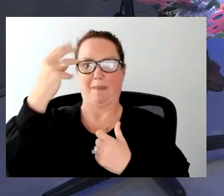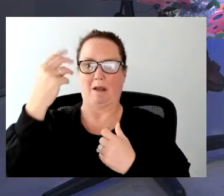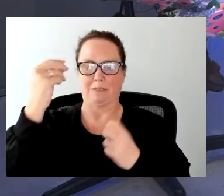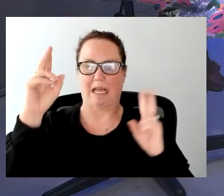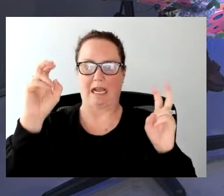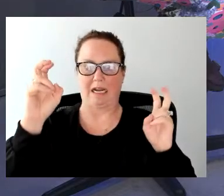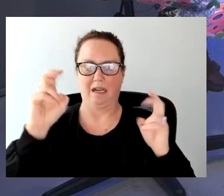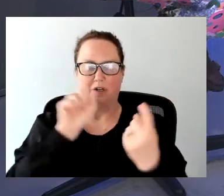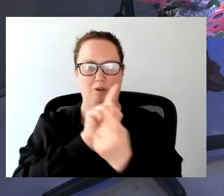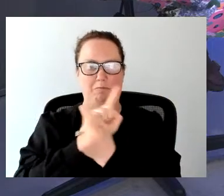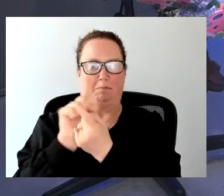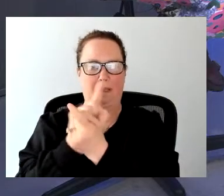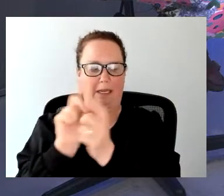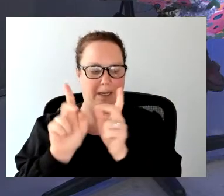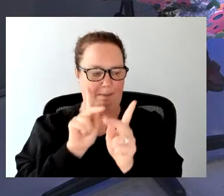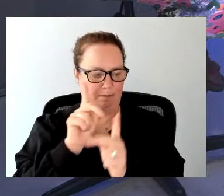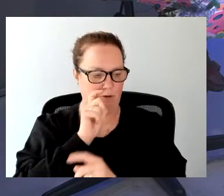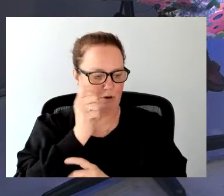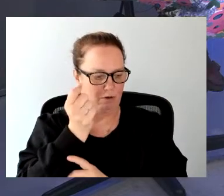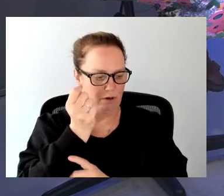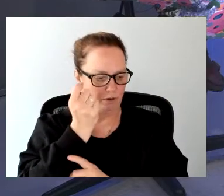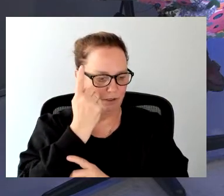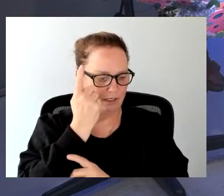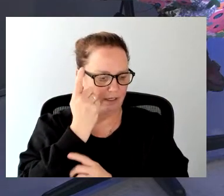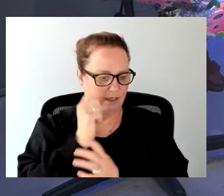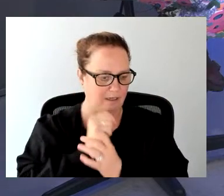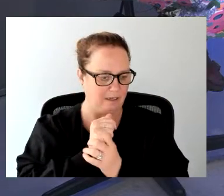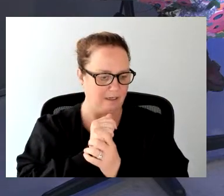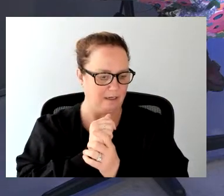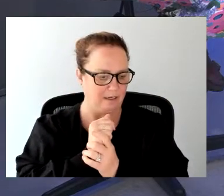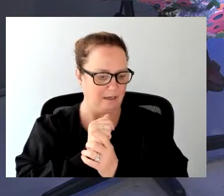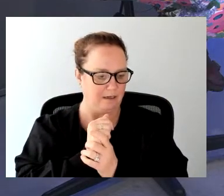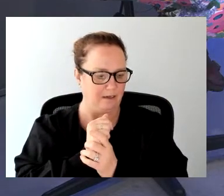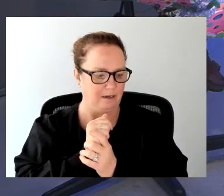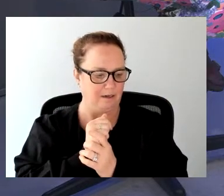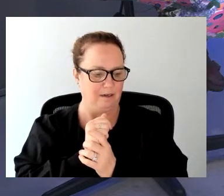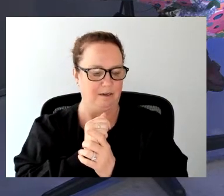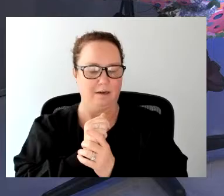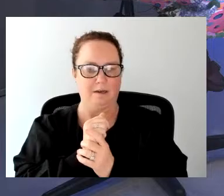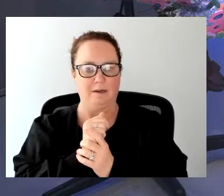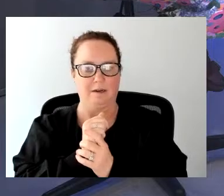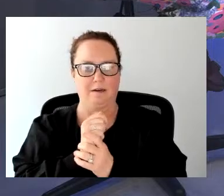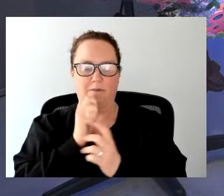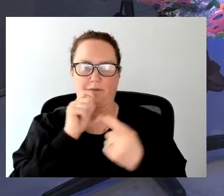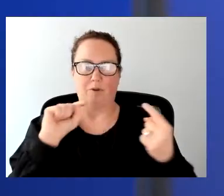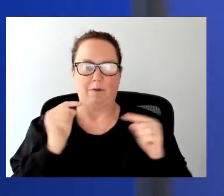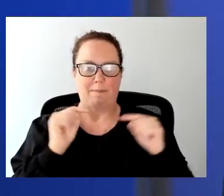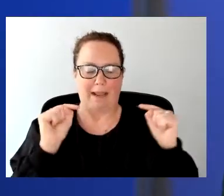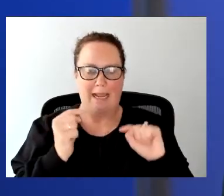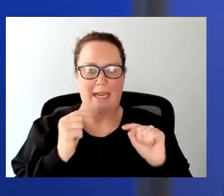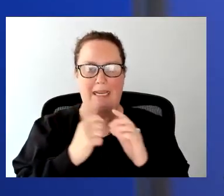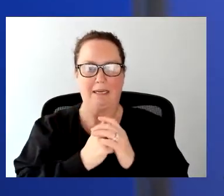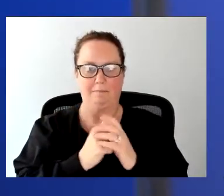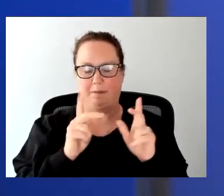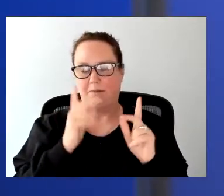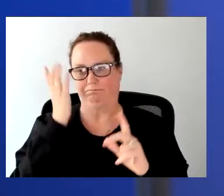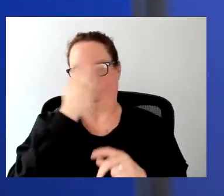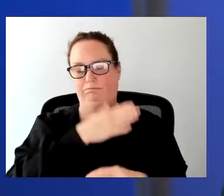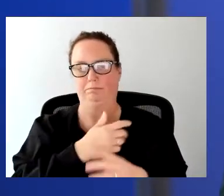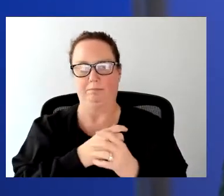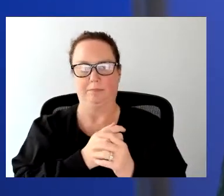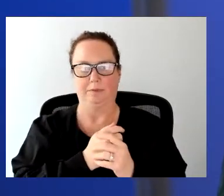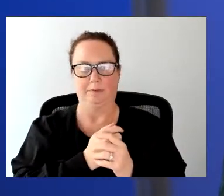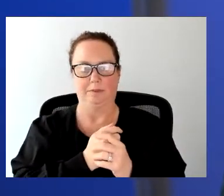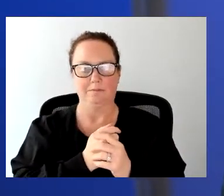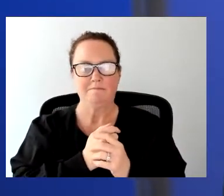meet people who don't understand or don't even believe you when you say you're in pain? Absolutely. Absolutely. I have that at my job.